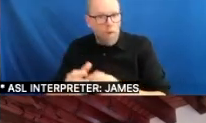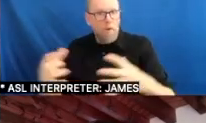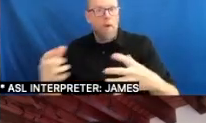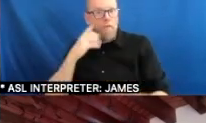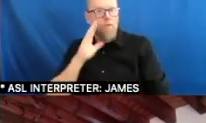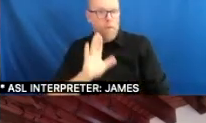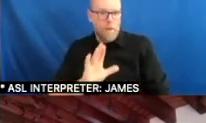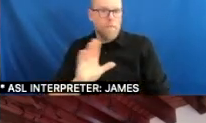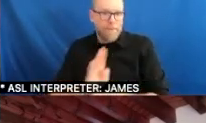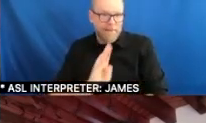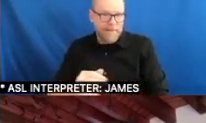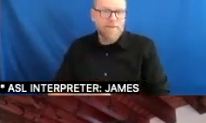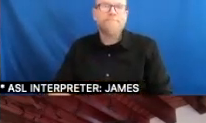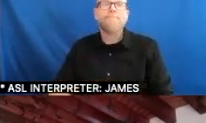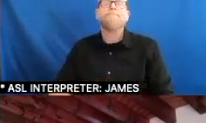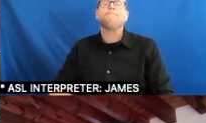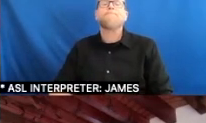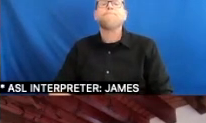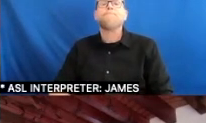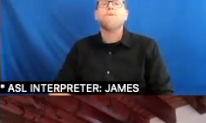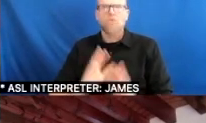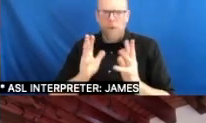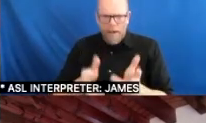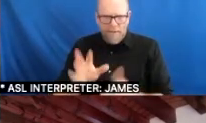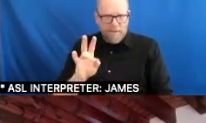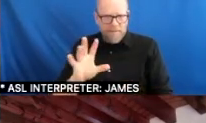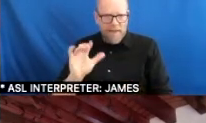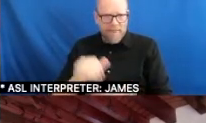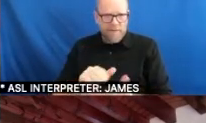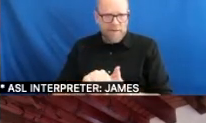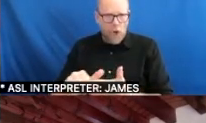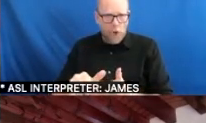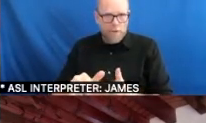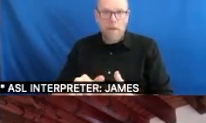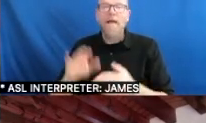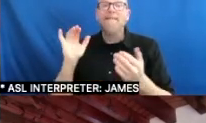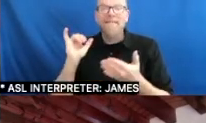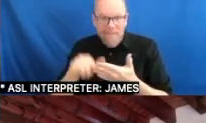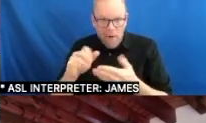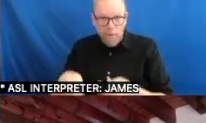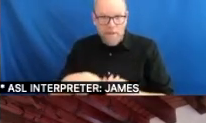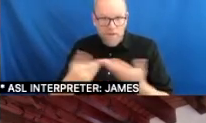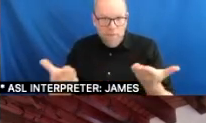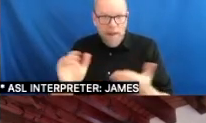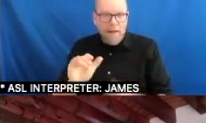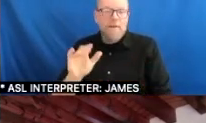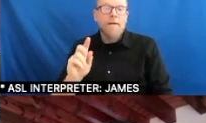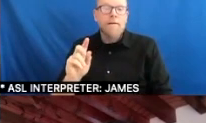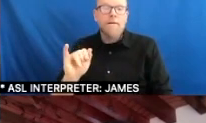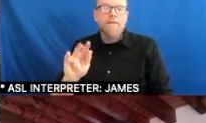co-op. So then we have $75,000 left to be distributed as dividends to the